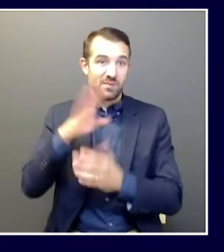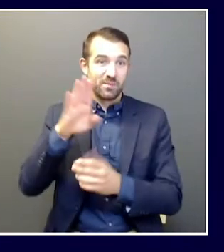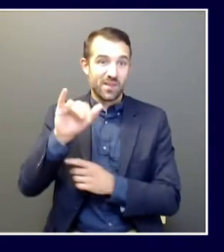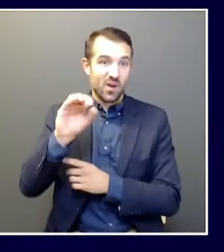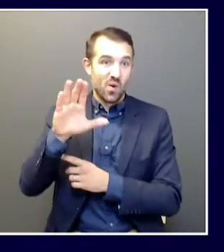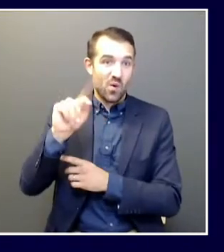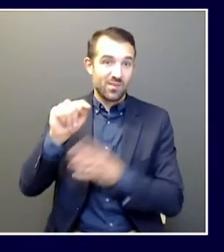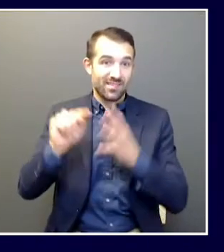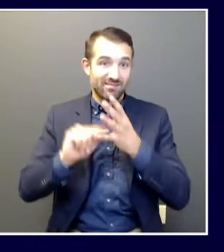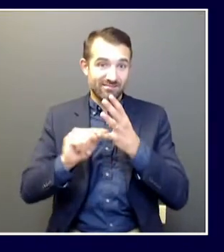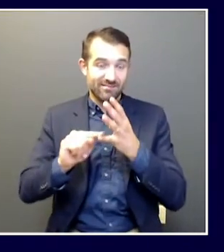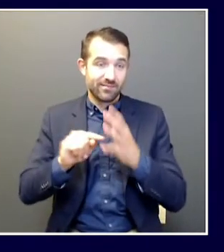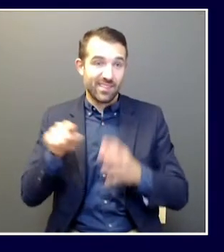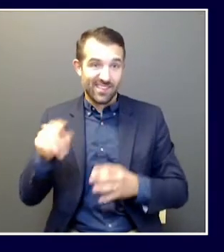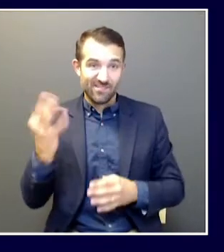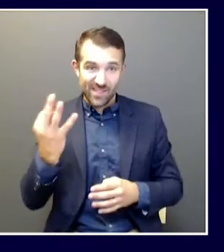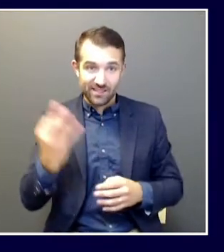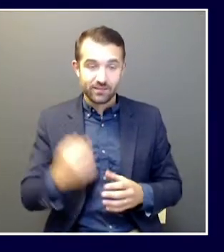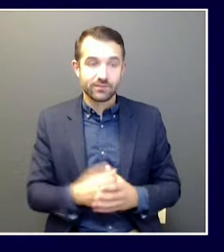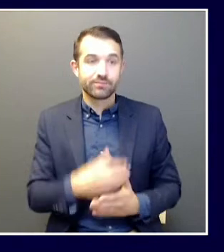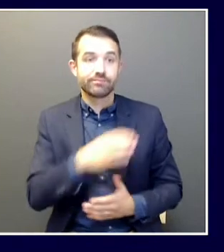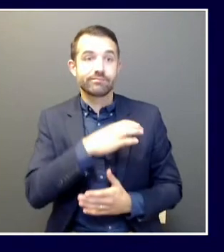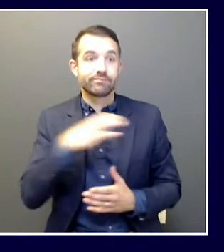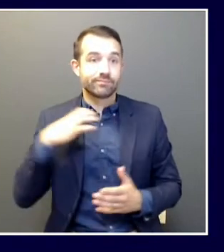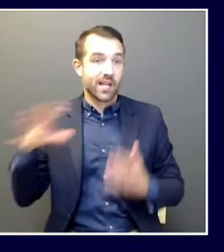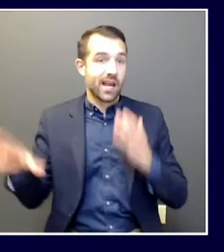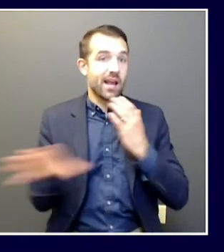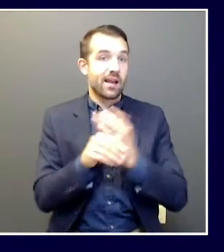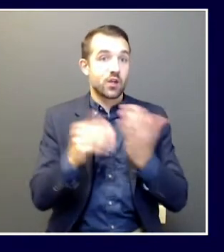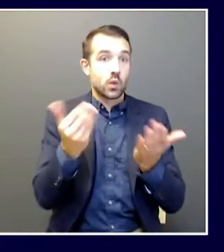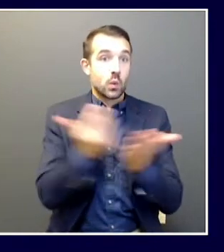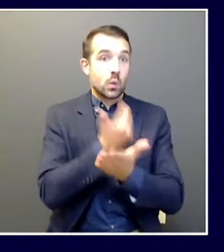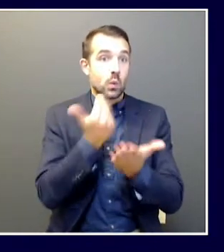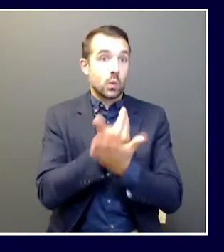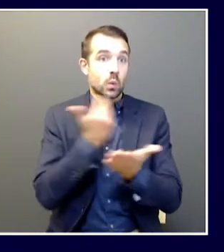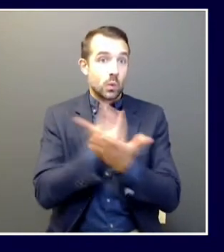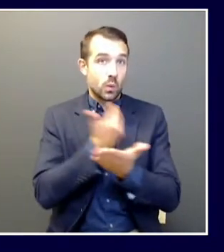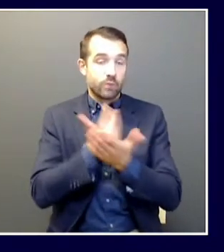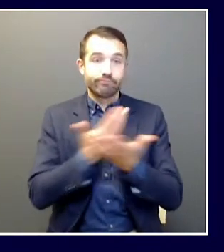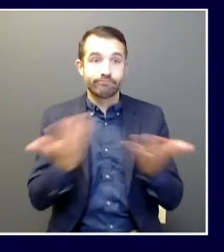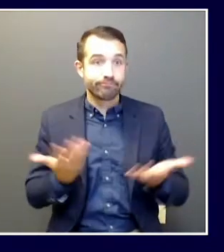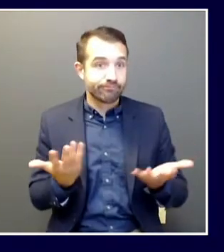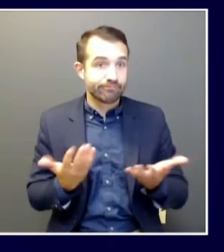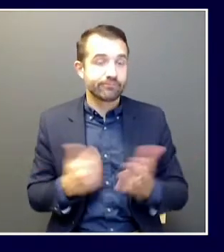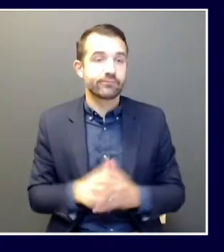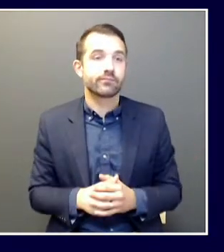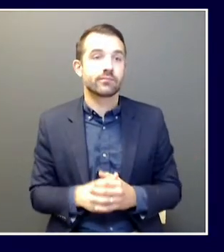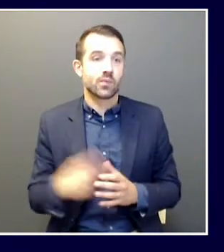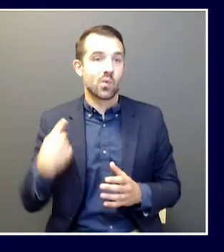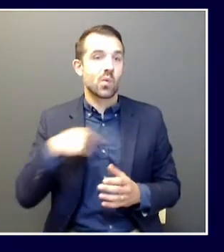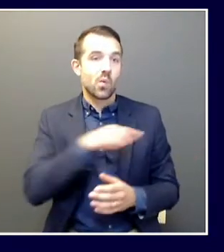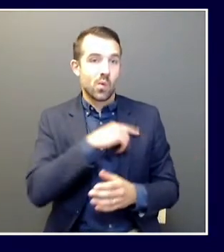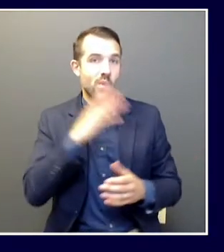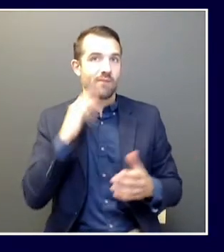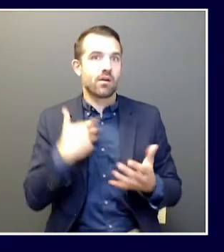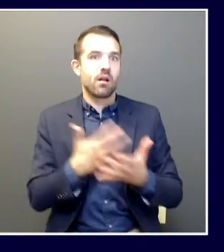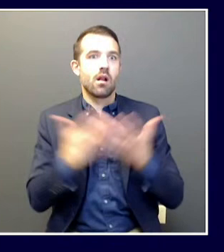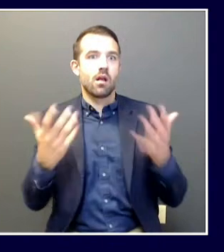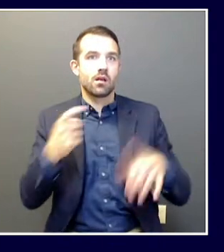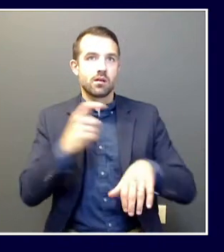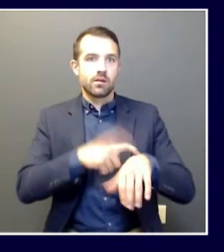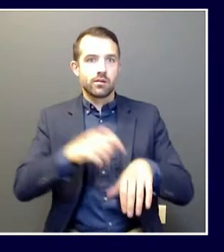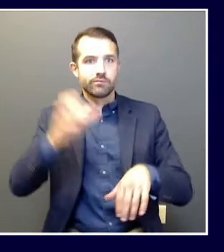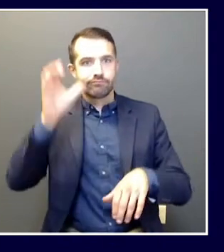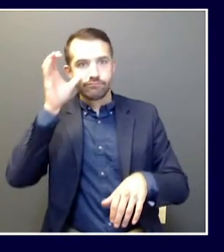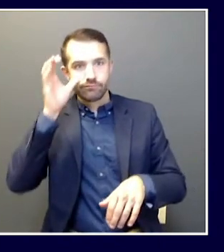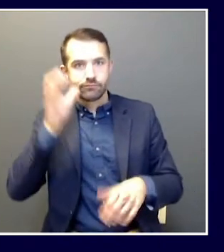I will just add that one thing that is new is, we do spend a lot of time talking and listening and working with our partners. Some of our